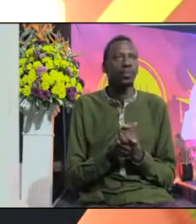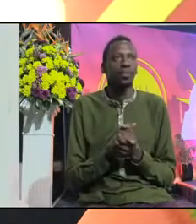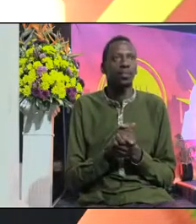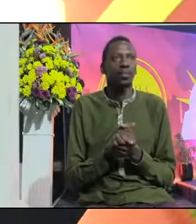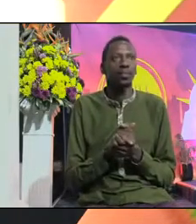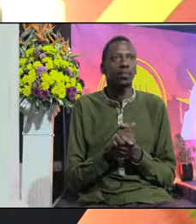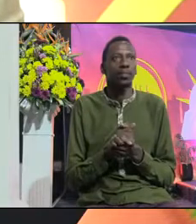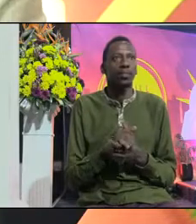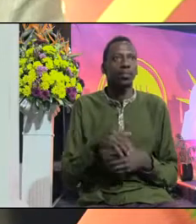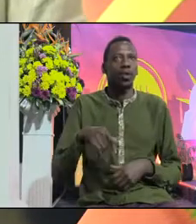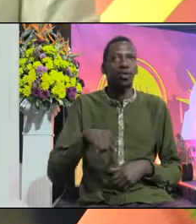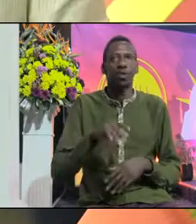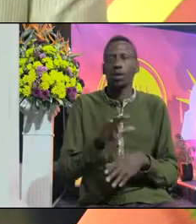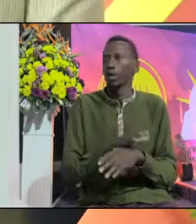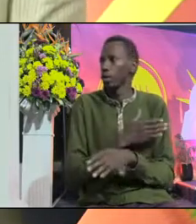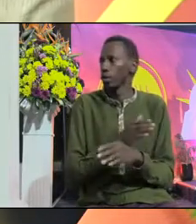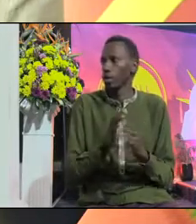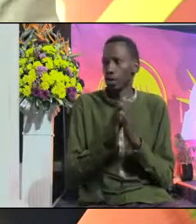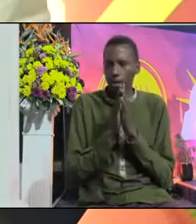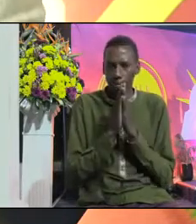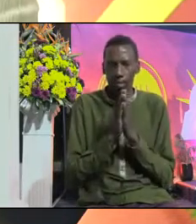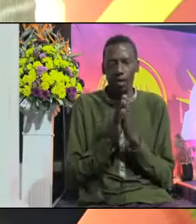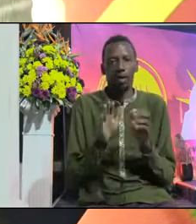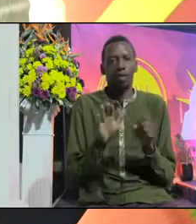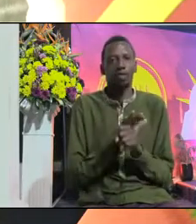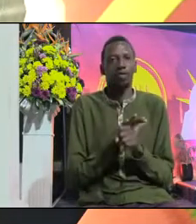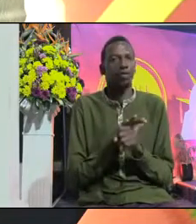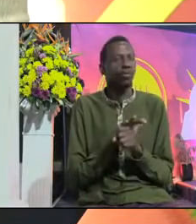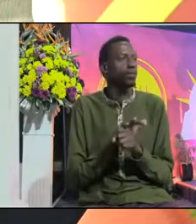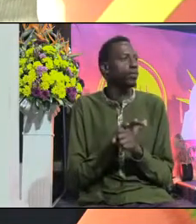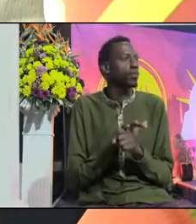hymn, and we'll sing it prayerfully.